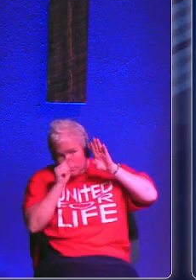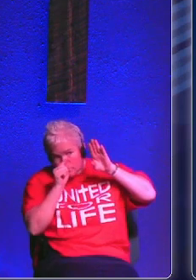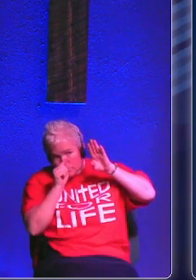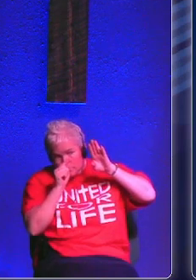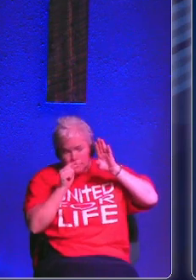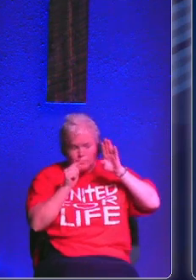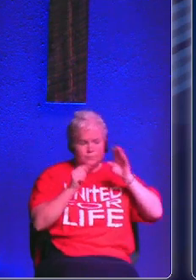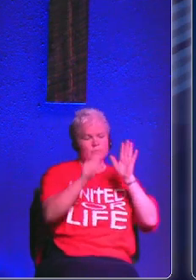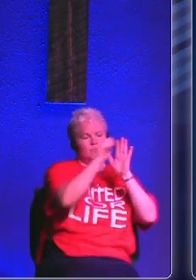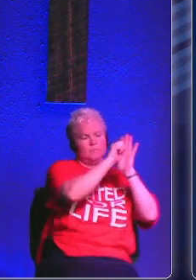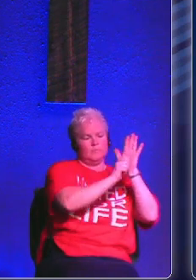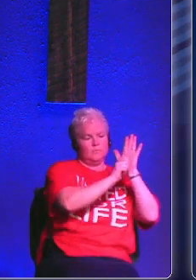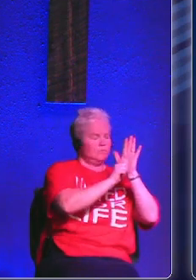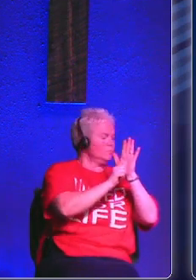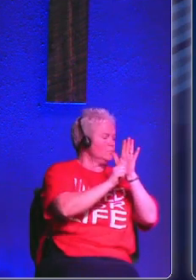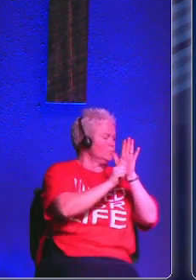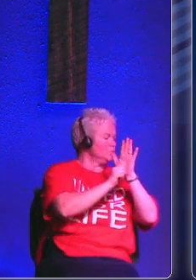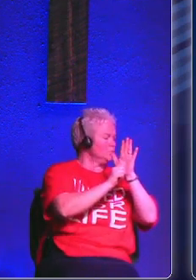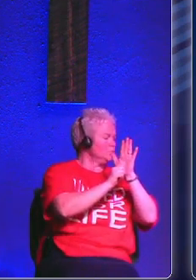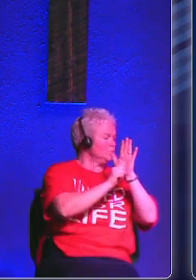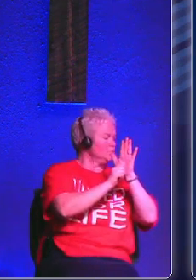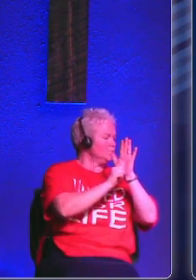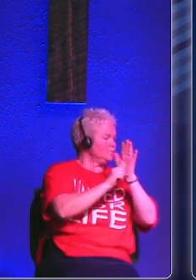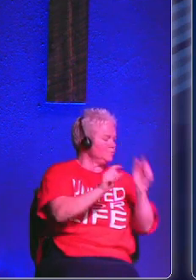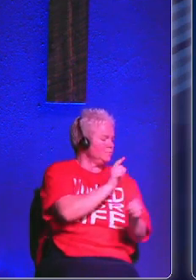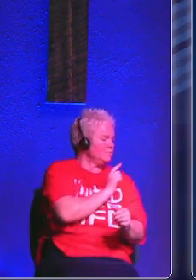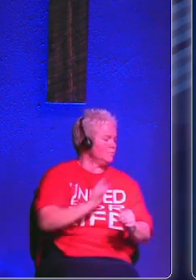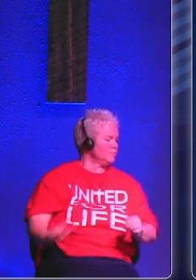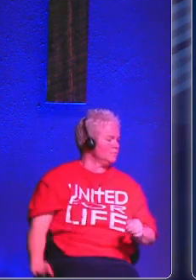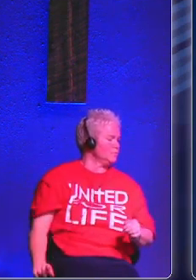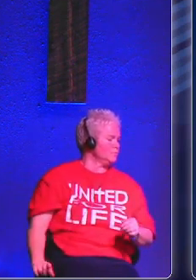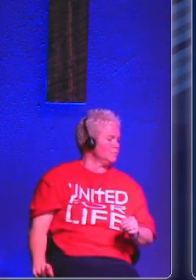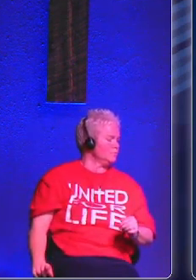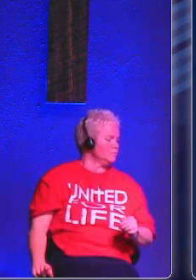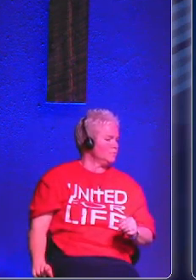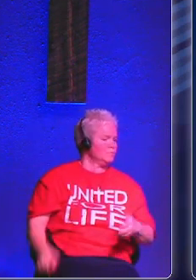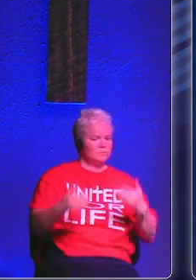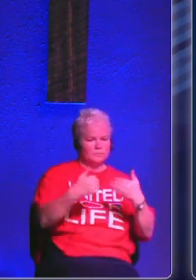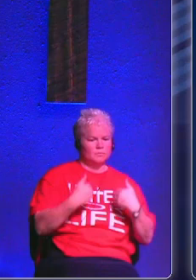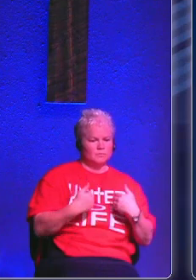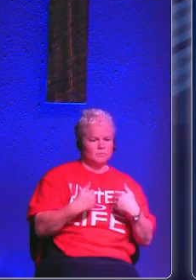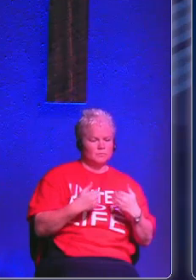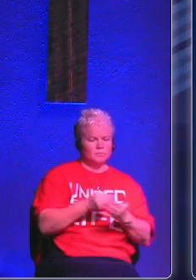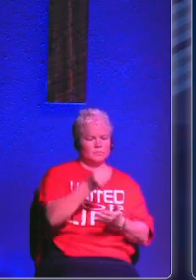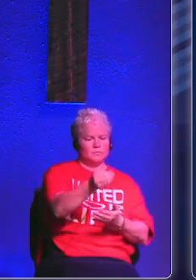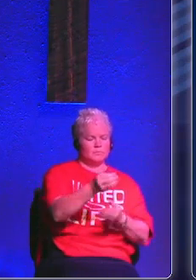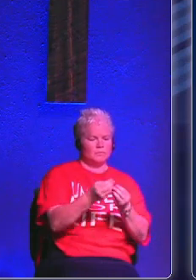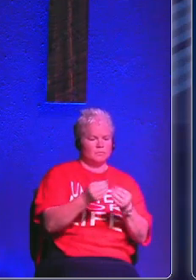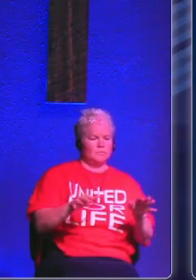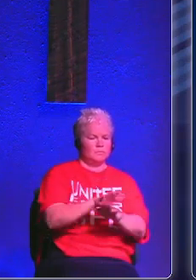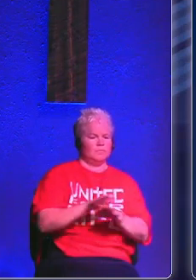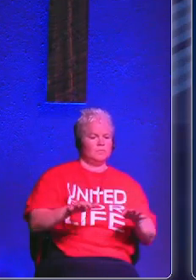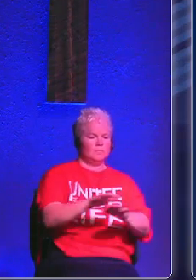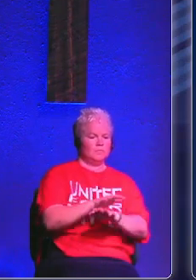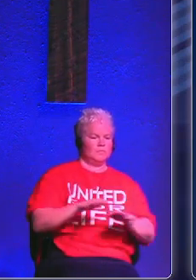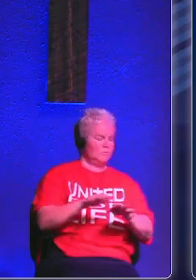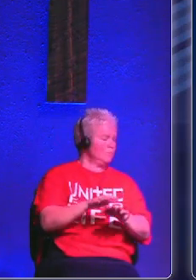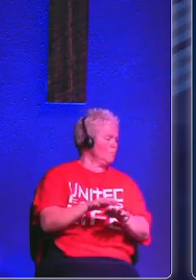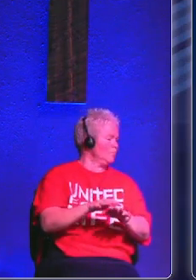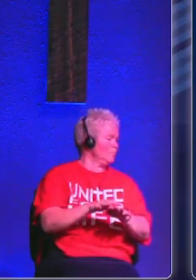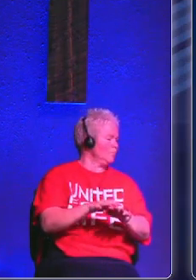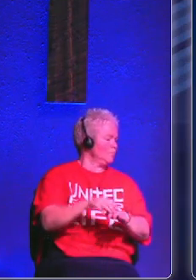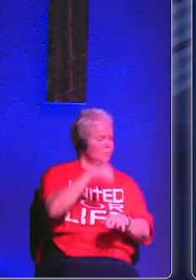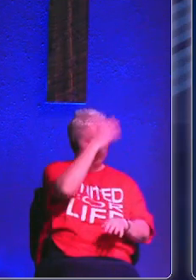came back and they testified that the Lord that had provided this land and that the